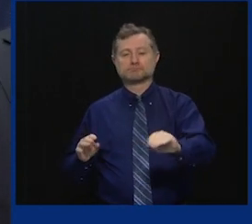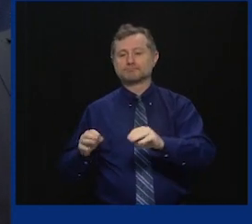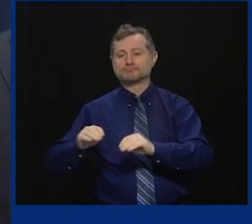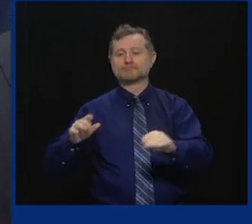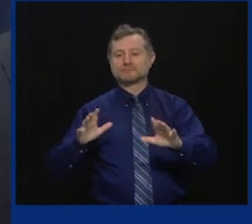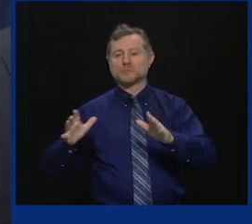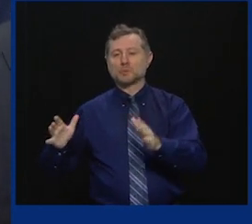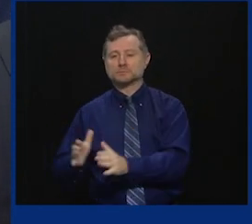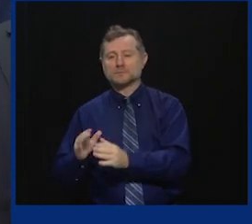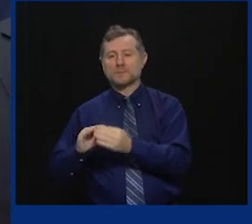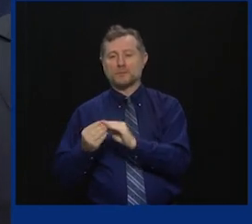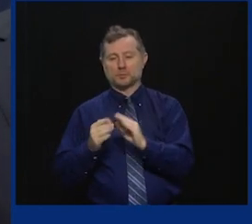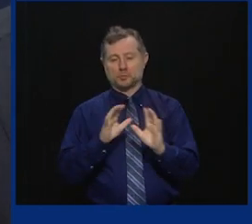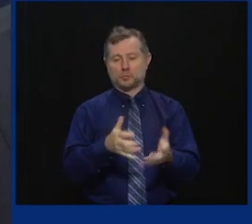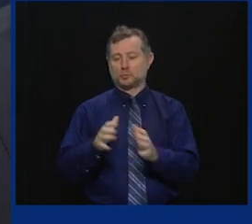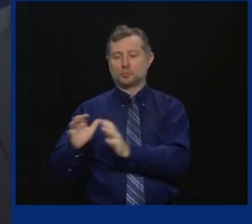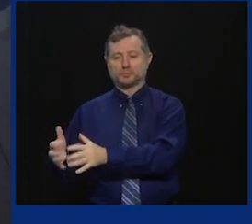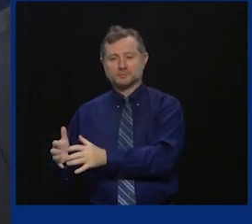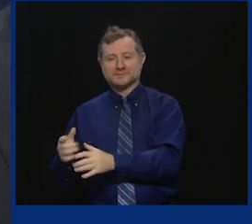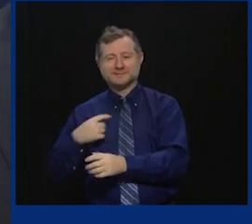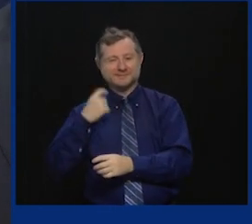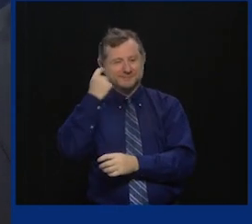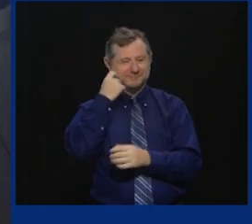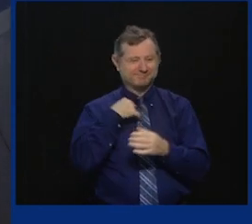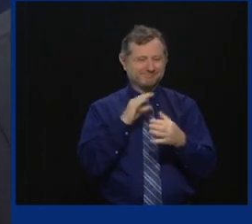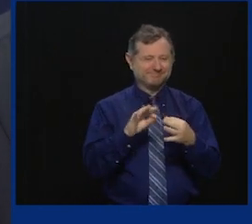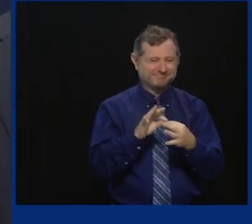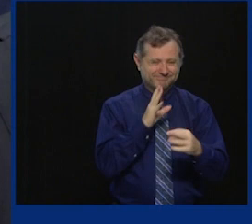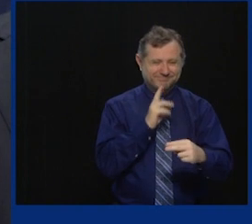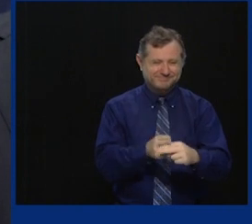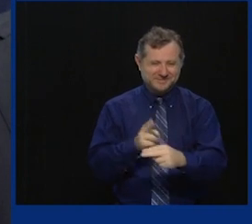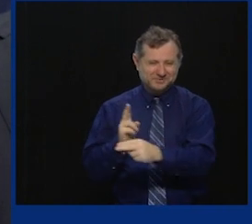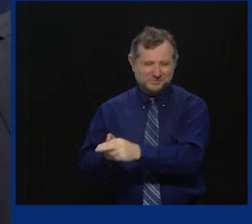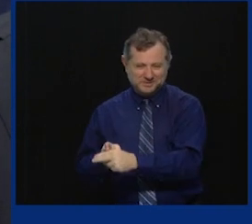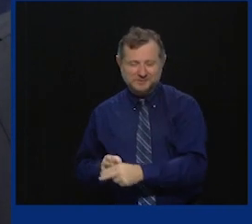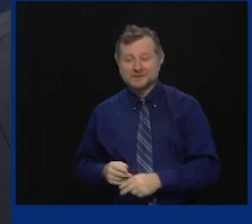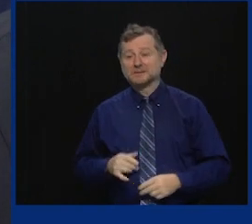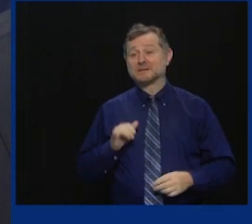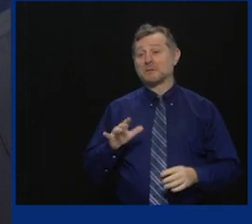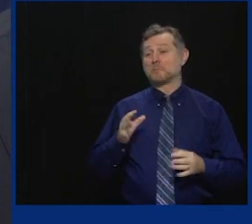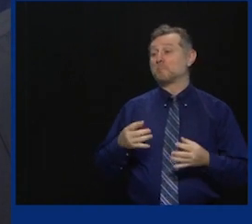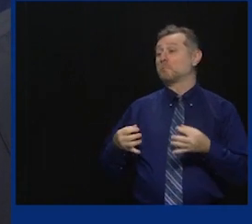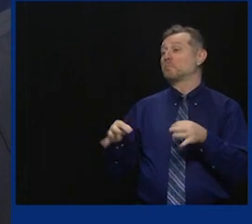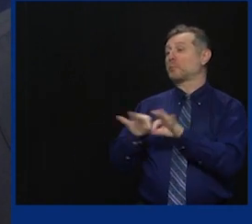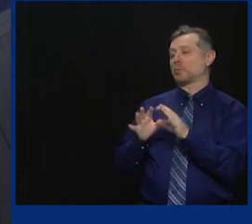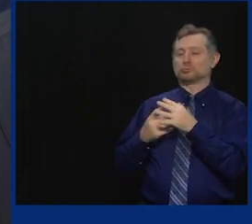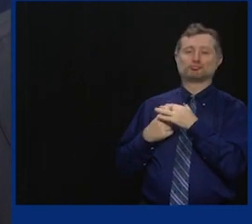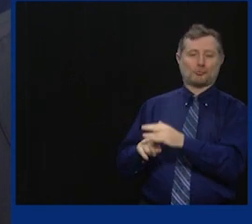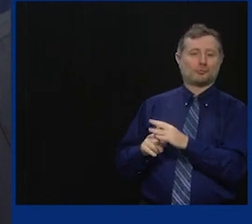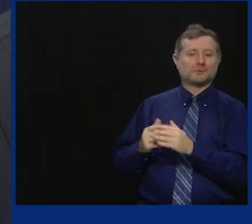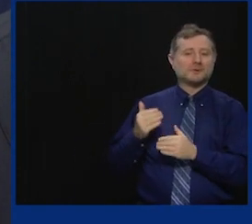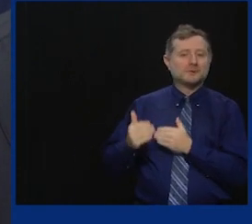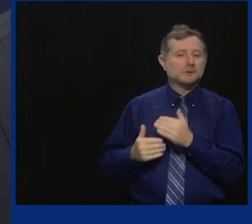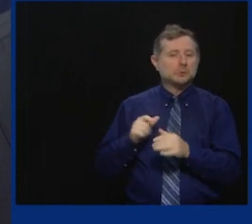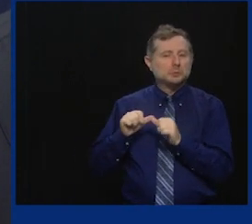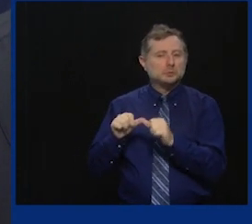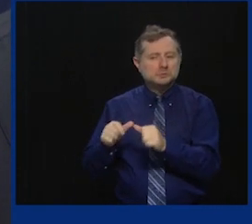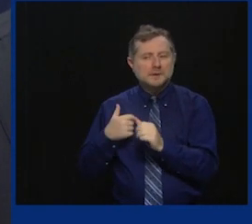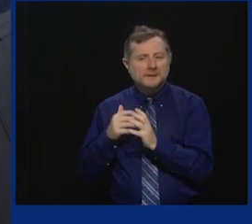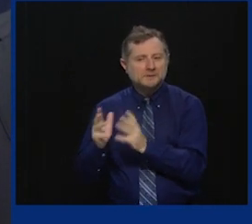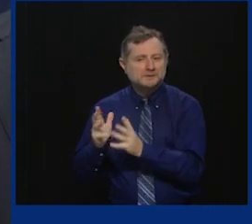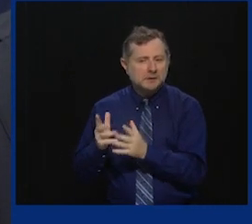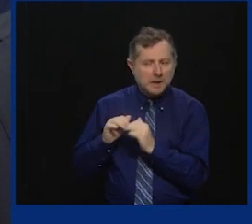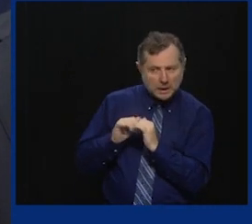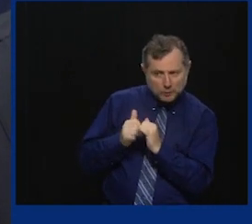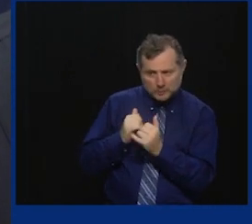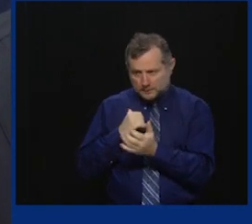addressed, and that is an important start. We'll continue our conversations, though, to find out how we can help, but they